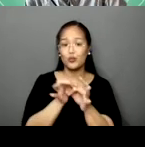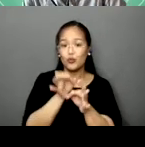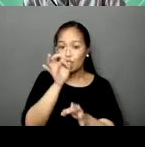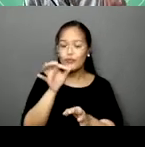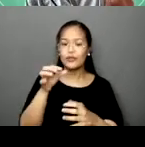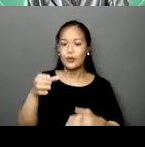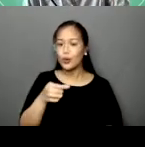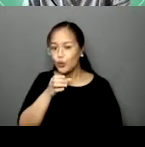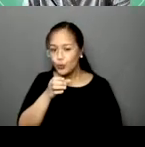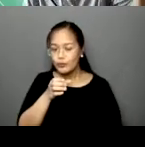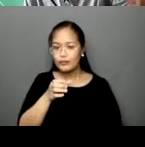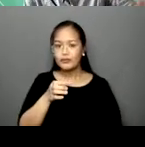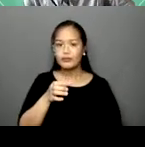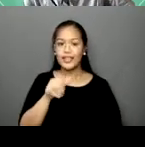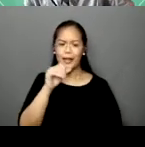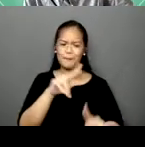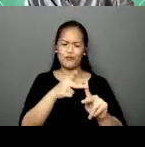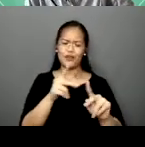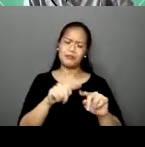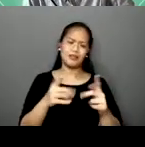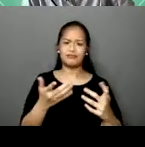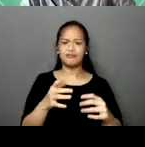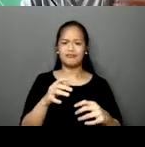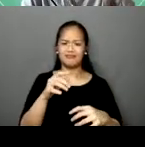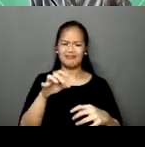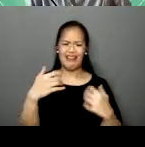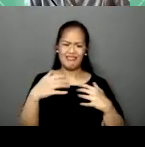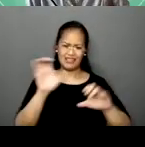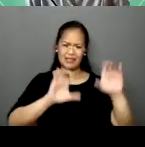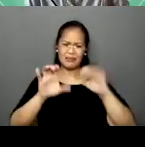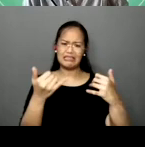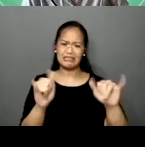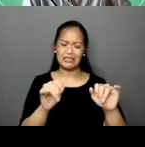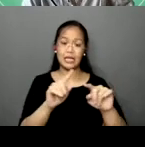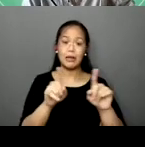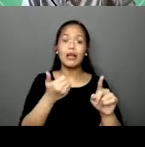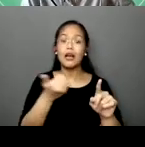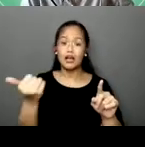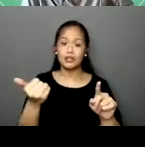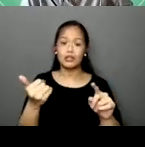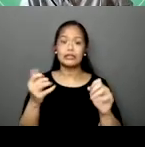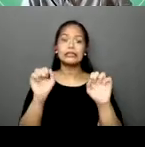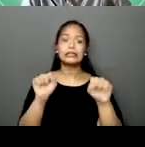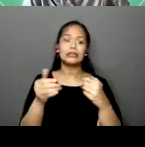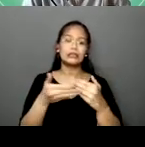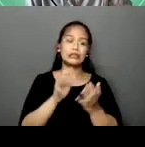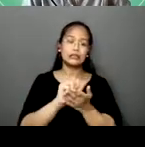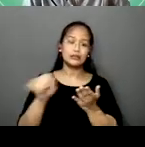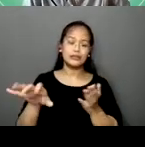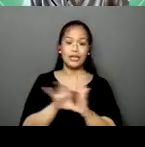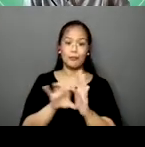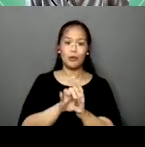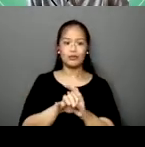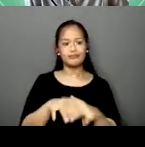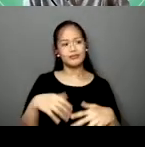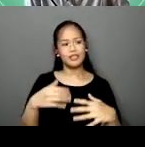not perfect because they are treated, but there are products that are shifting towards more disposable packaging. For example, food containers, rather than using styrofoam